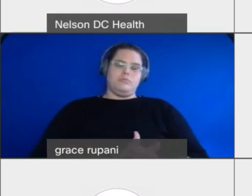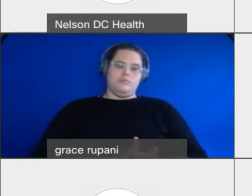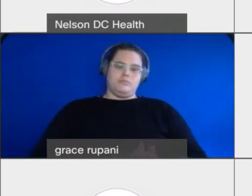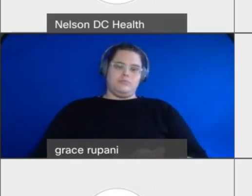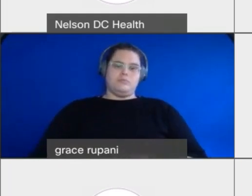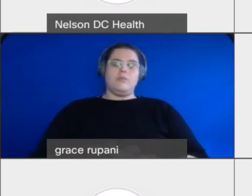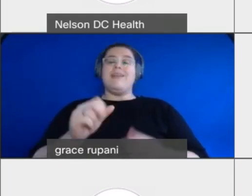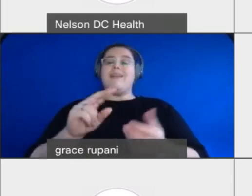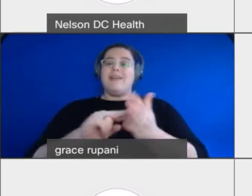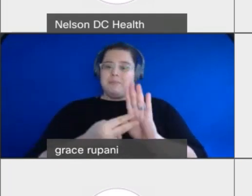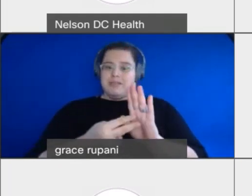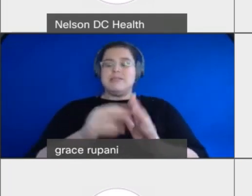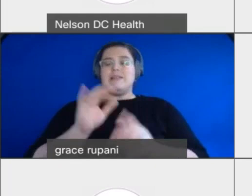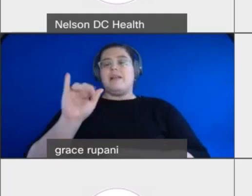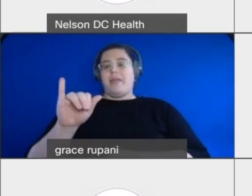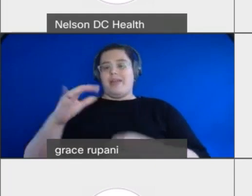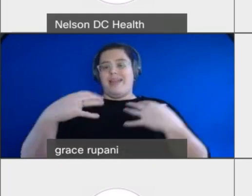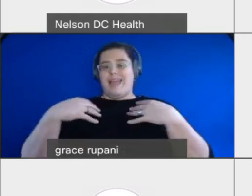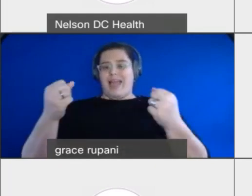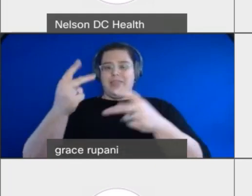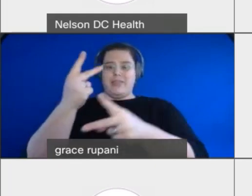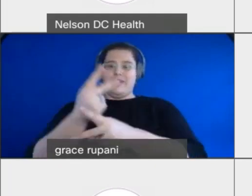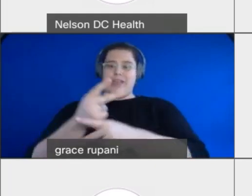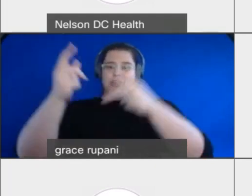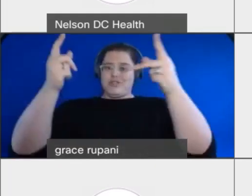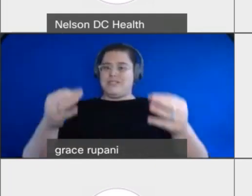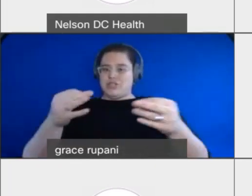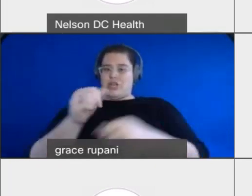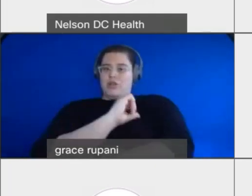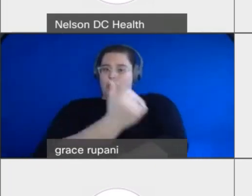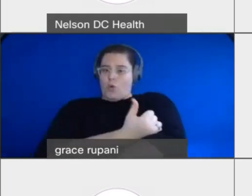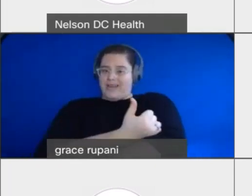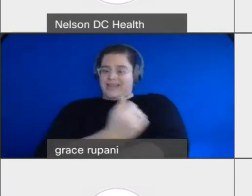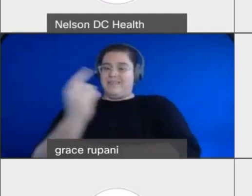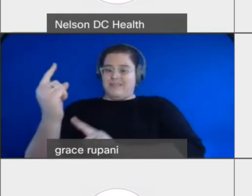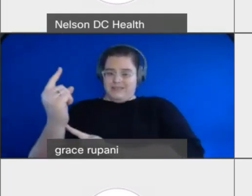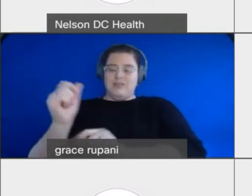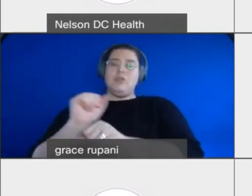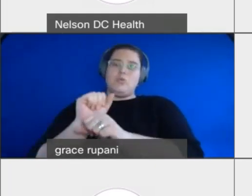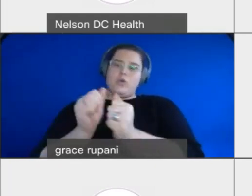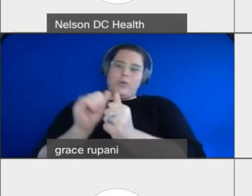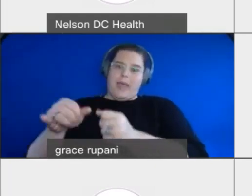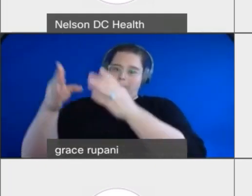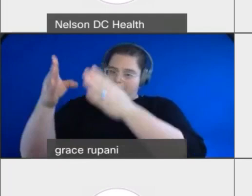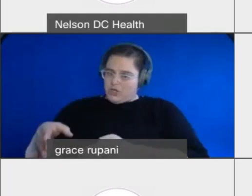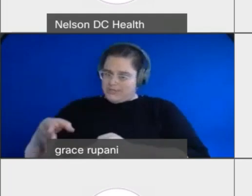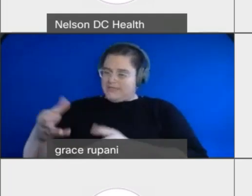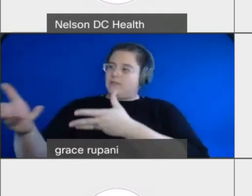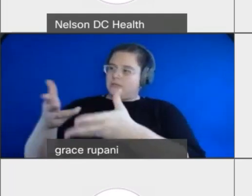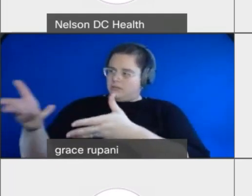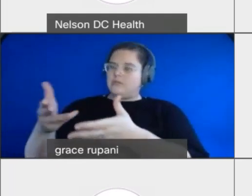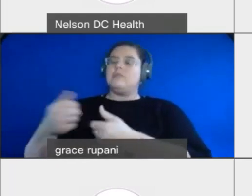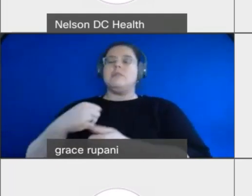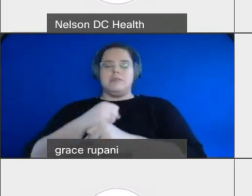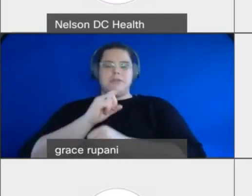care decision-making authority to determine their interest in getting the vaccine so that we have a clear number of people who